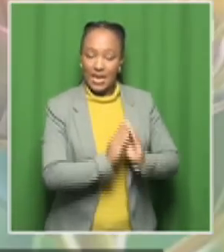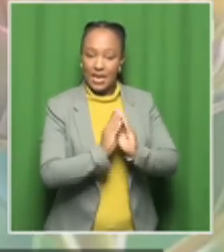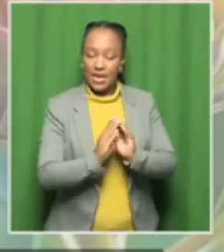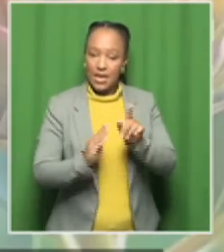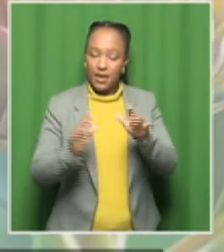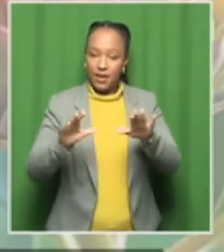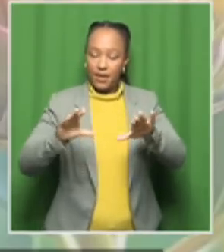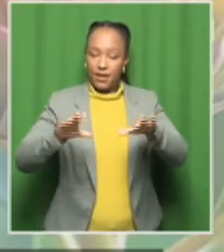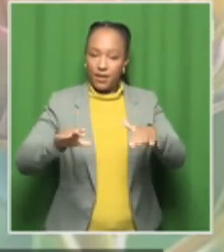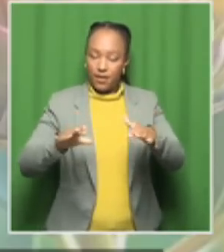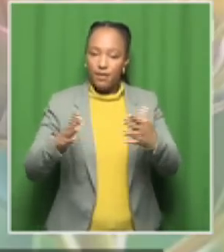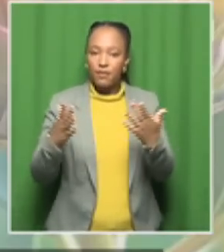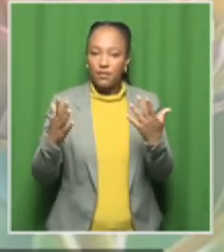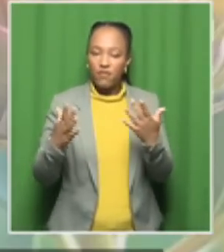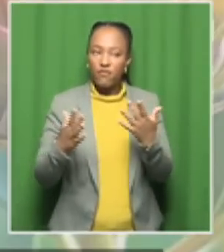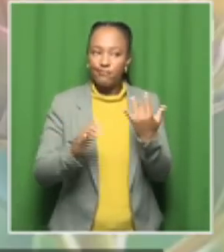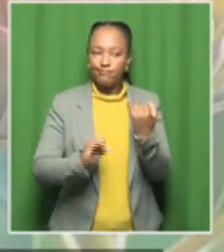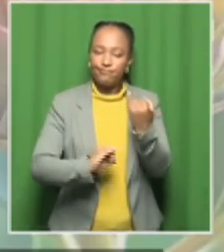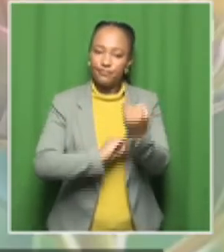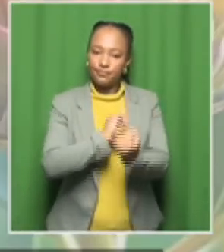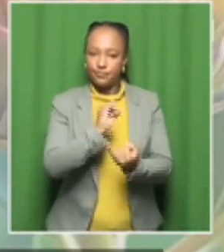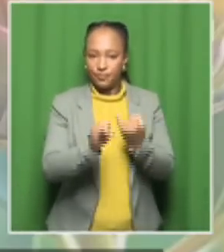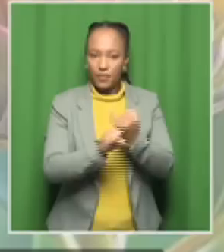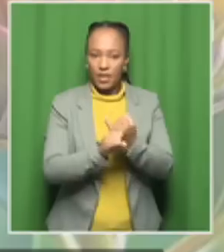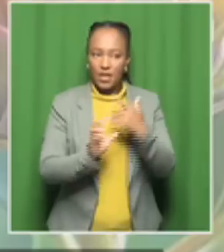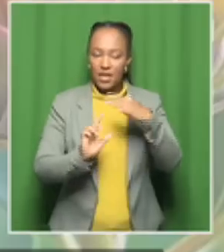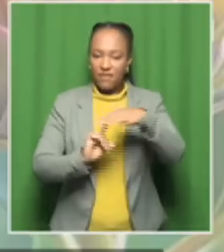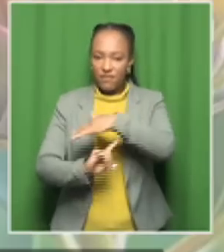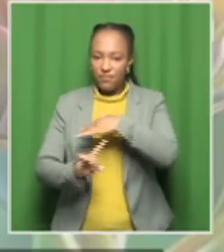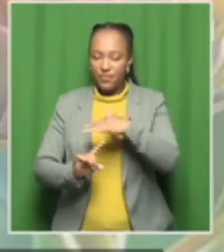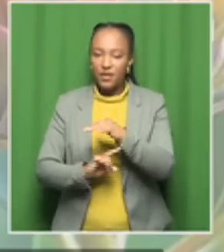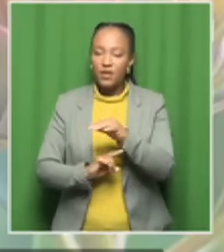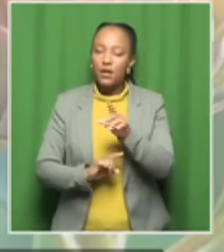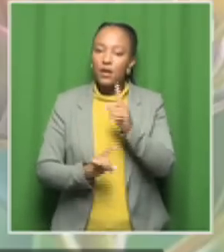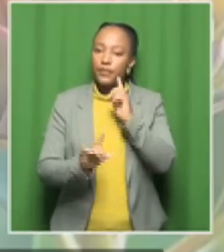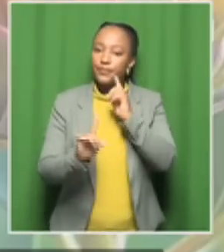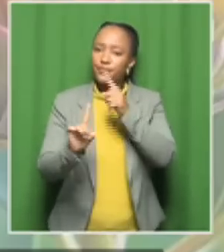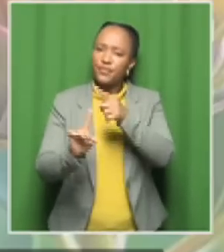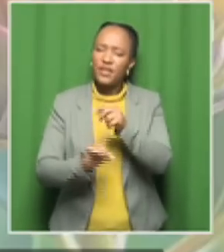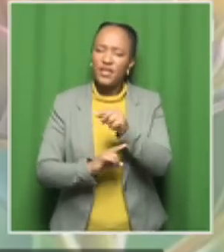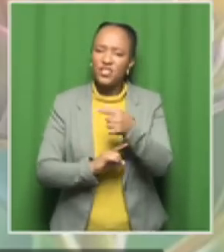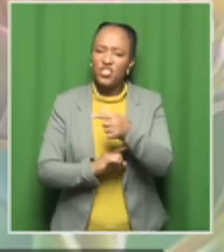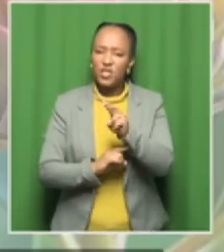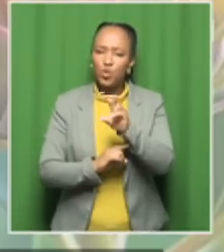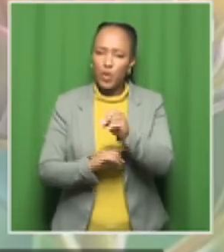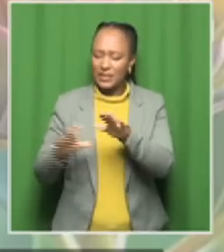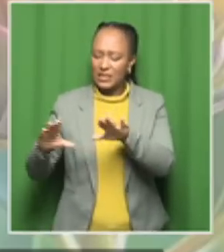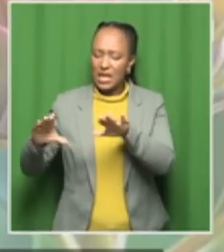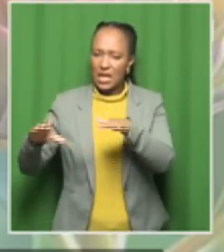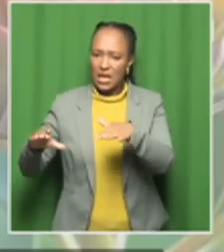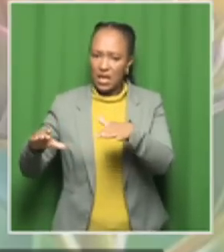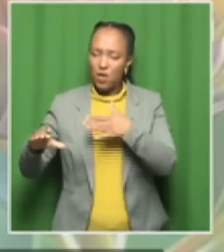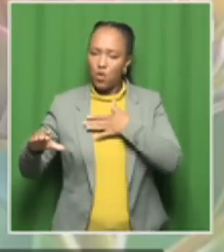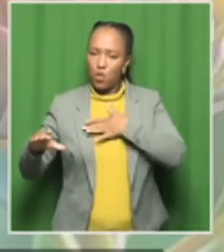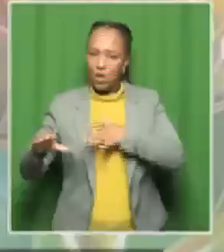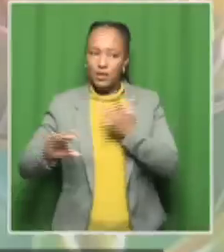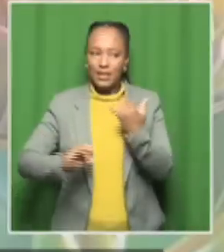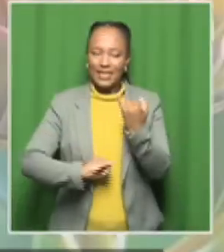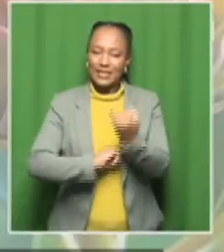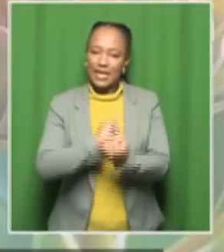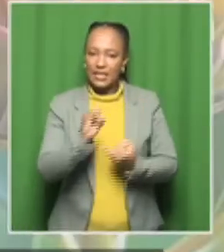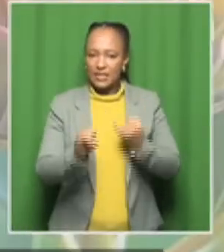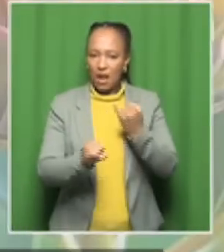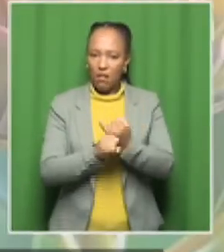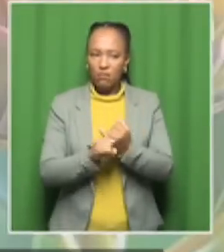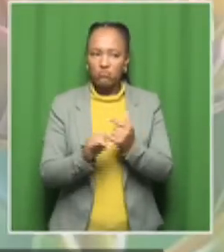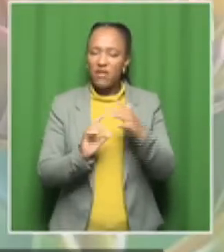in a favorable international environment, because the point about the G20 is really to create a favorable international environment